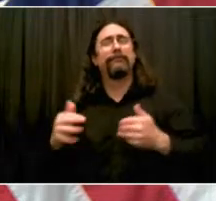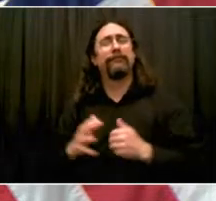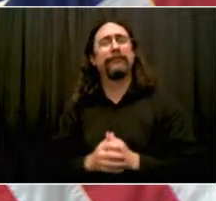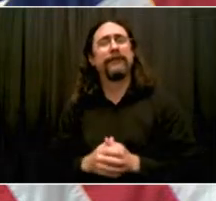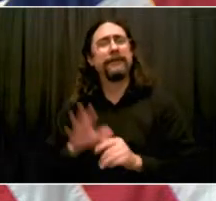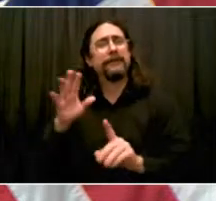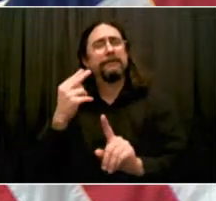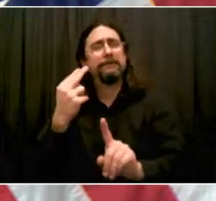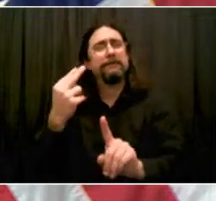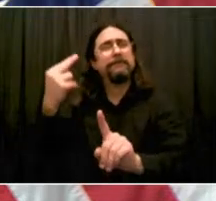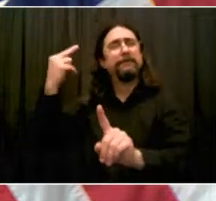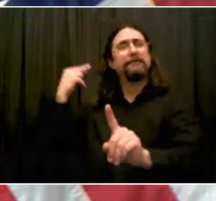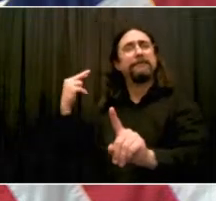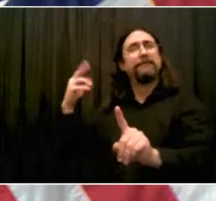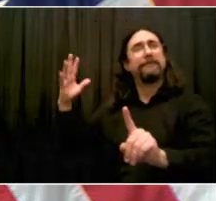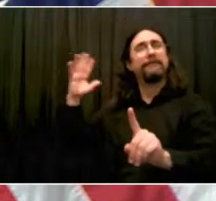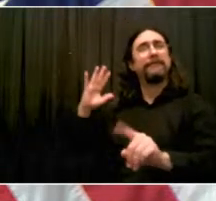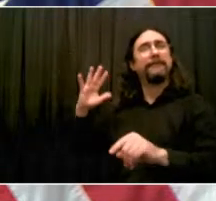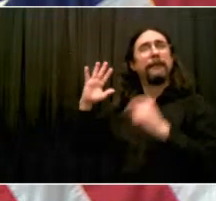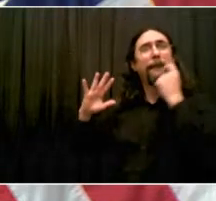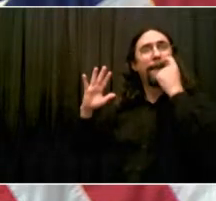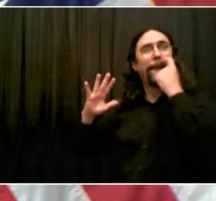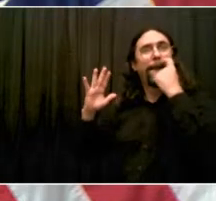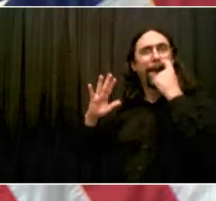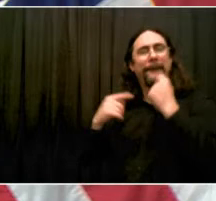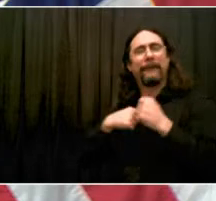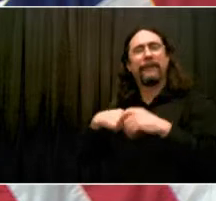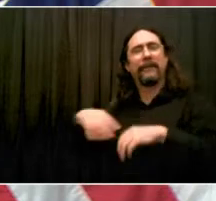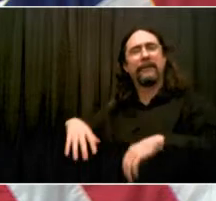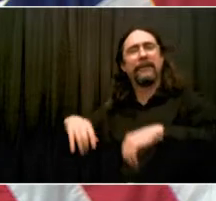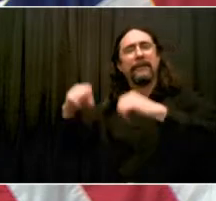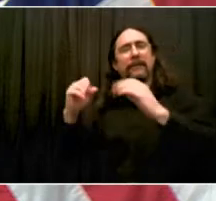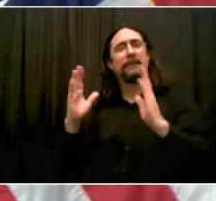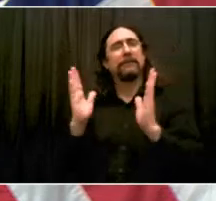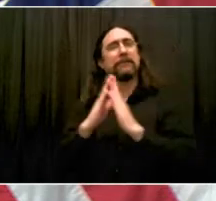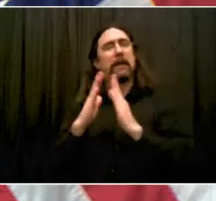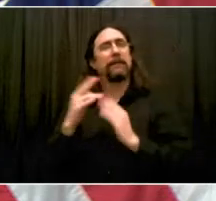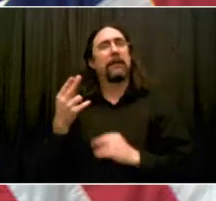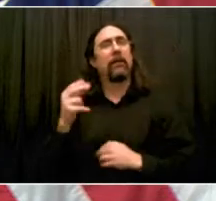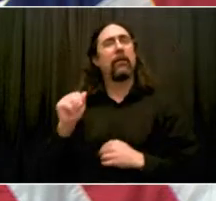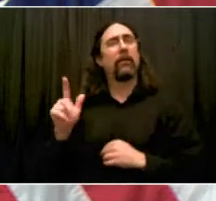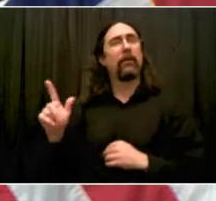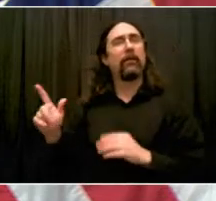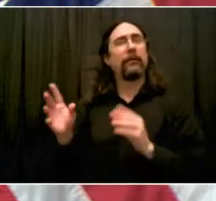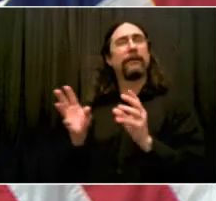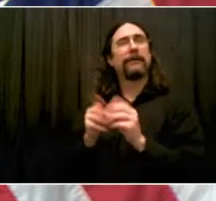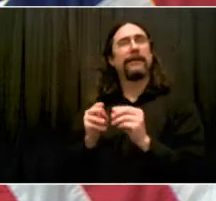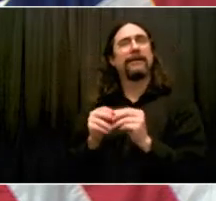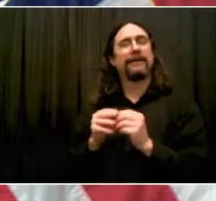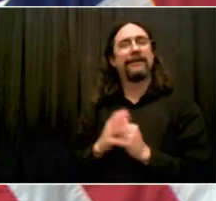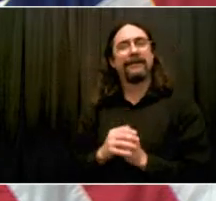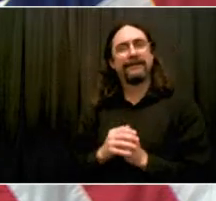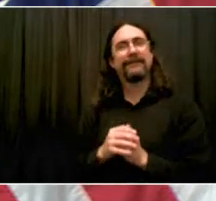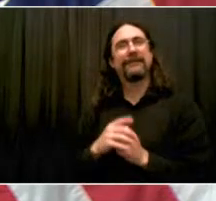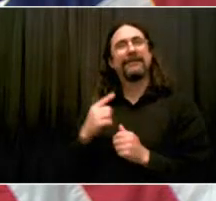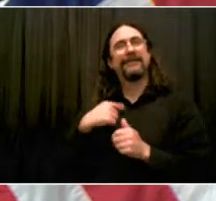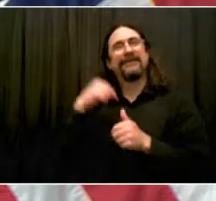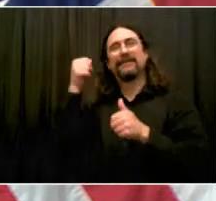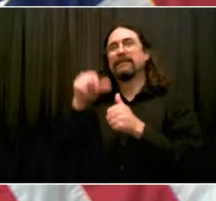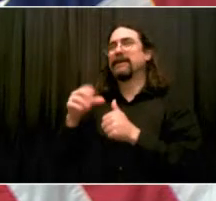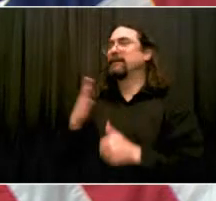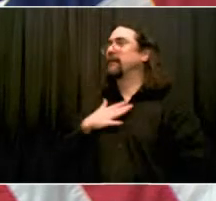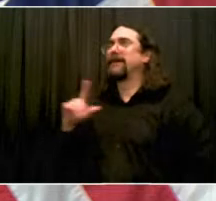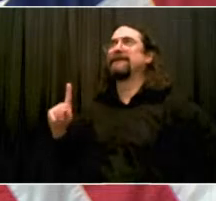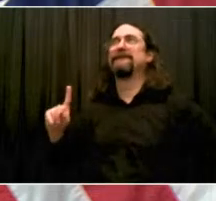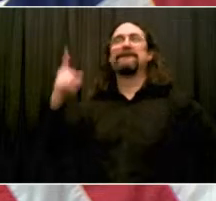still remember standing outside of the first one at Brooklyn Borough Hall, not really knowing what to expect. We